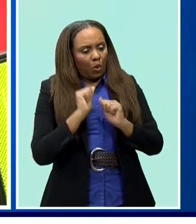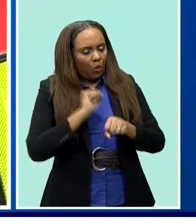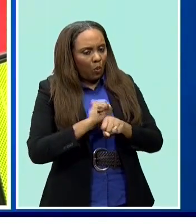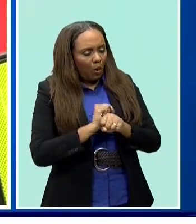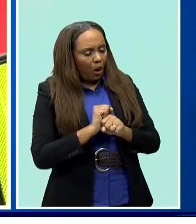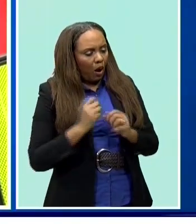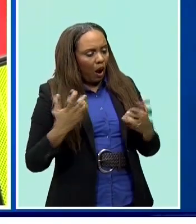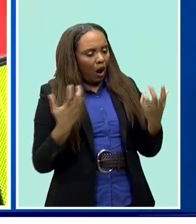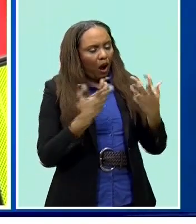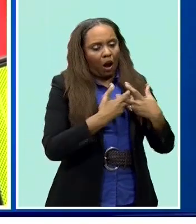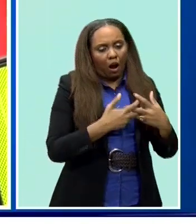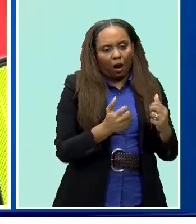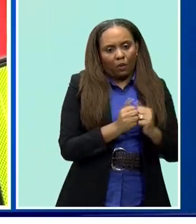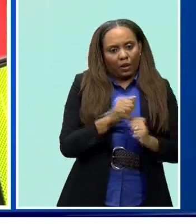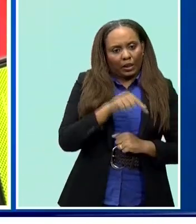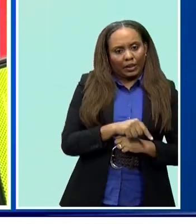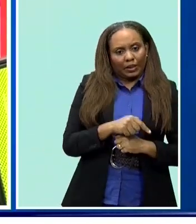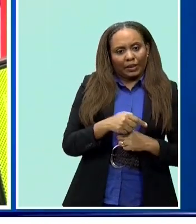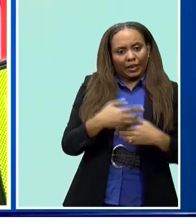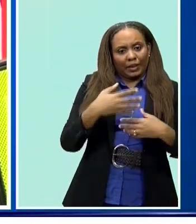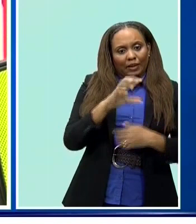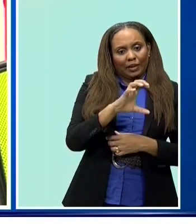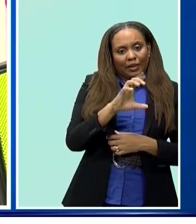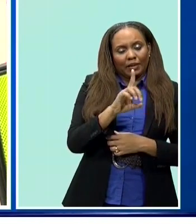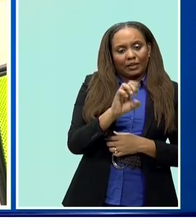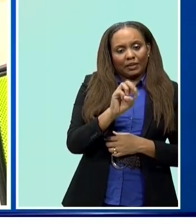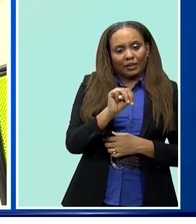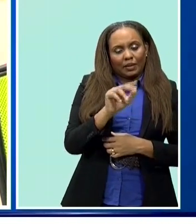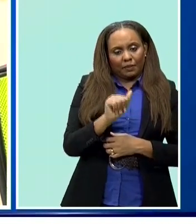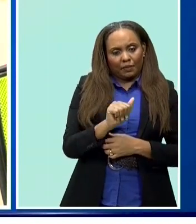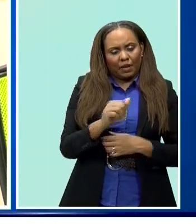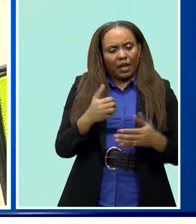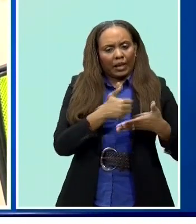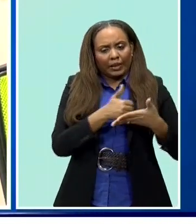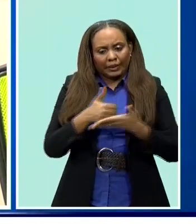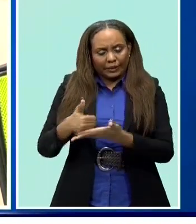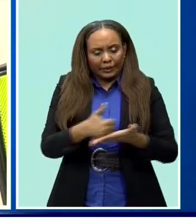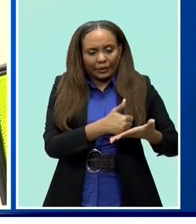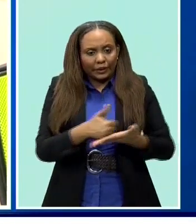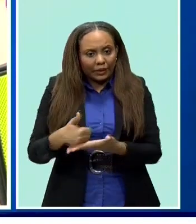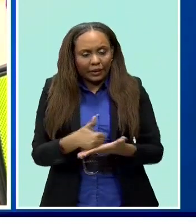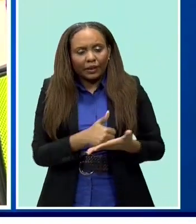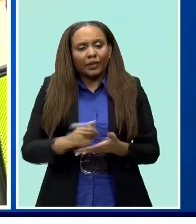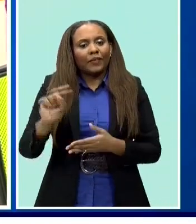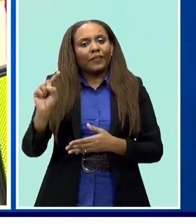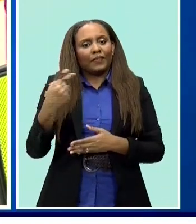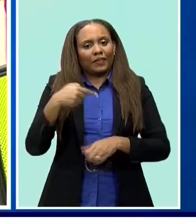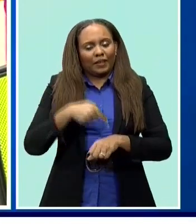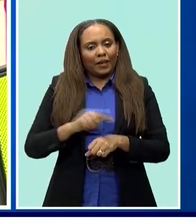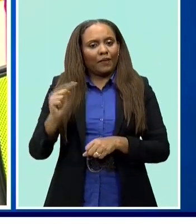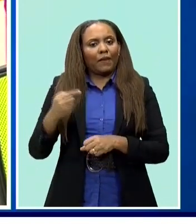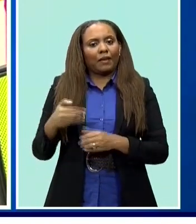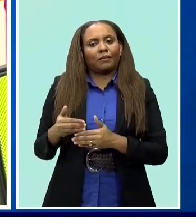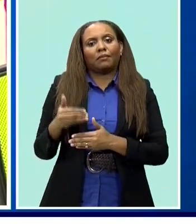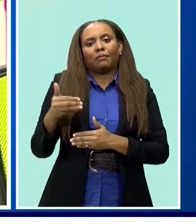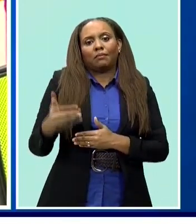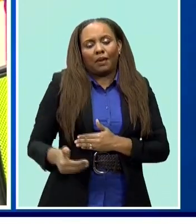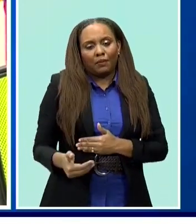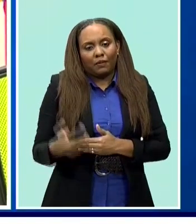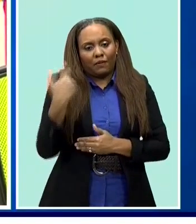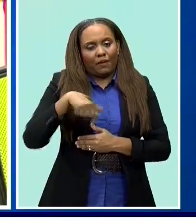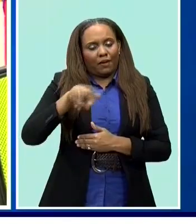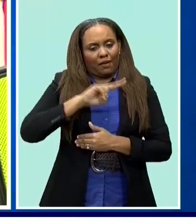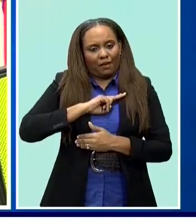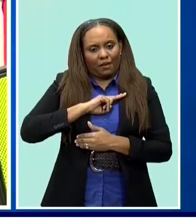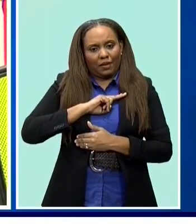give the resources that the Netherlands have to this region. And I believe indeed it's the first step in the direction of where we want to